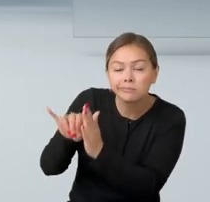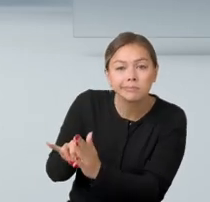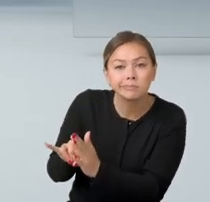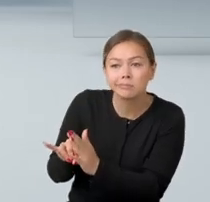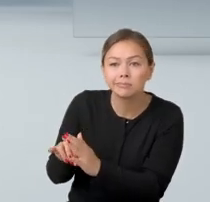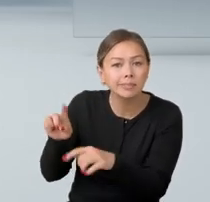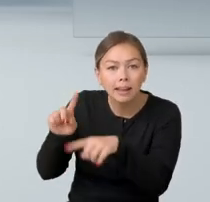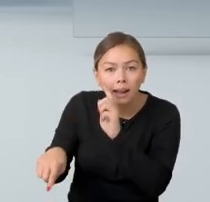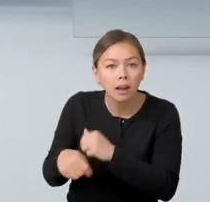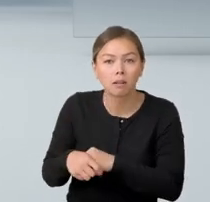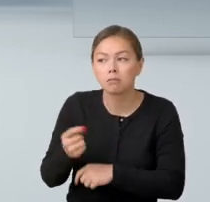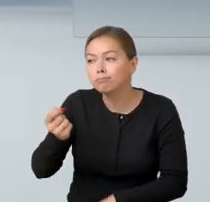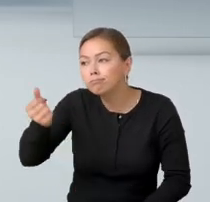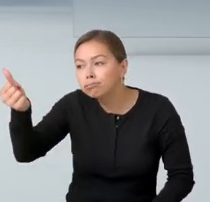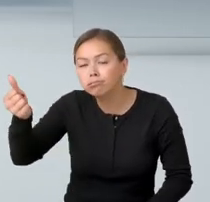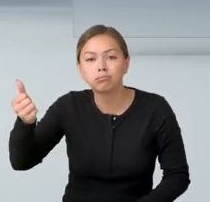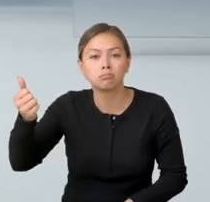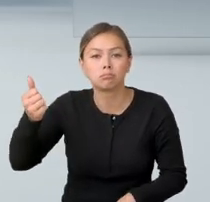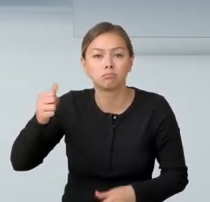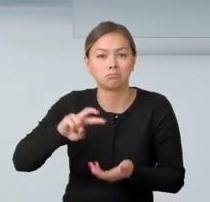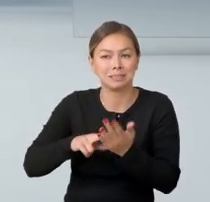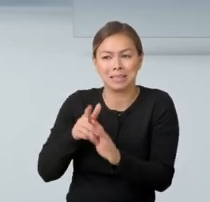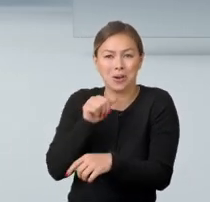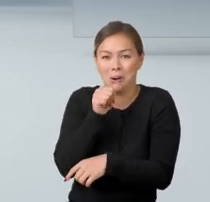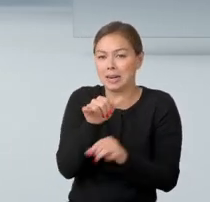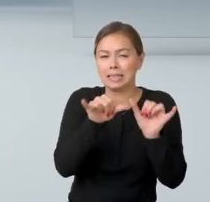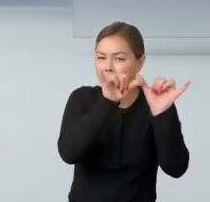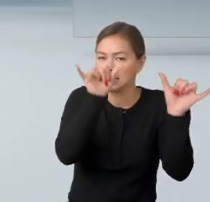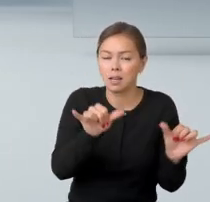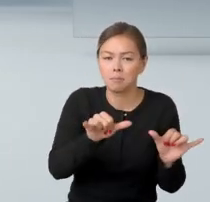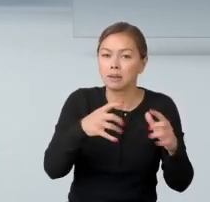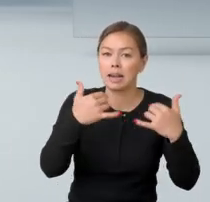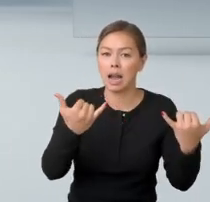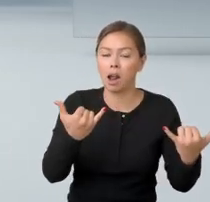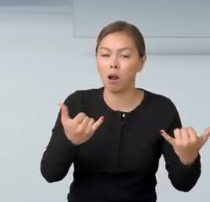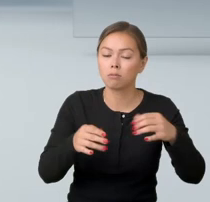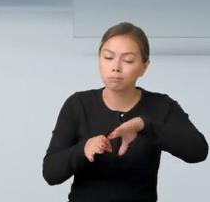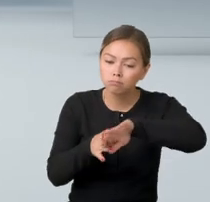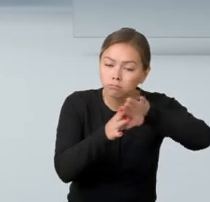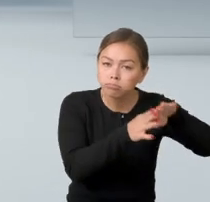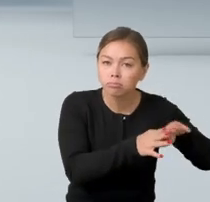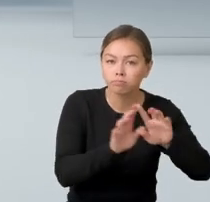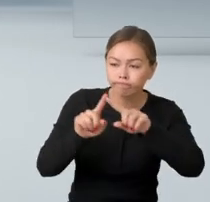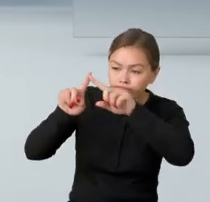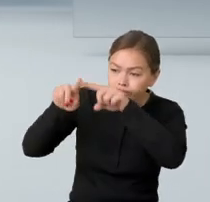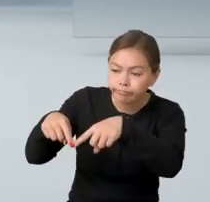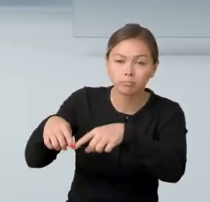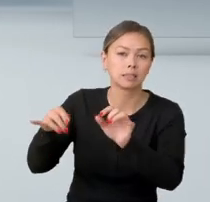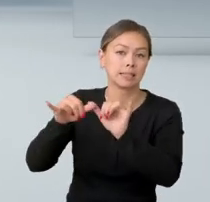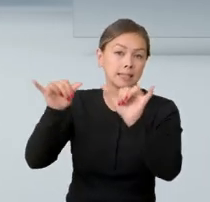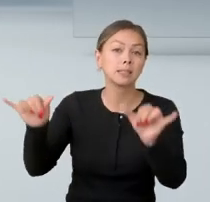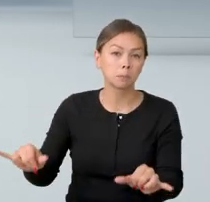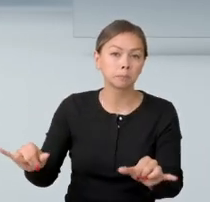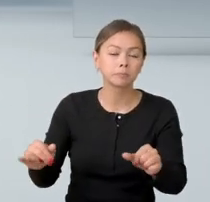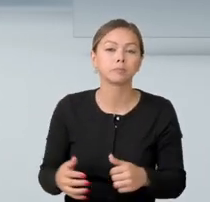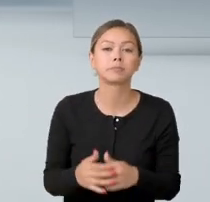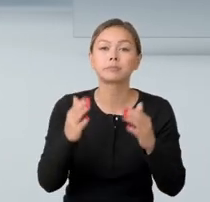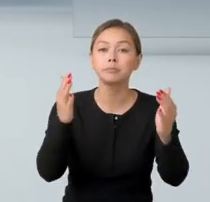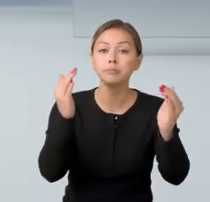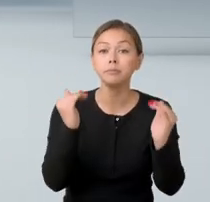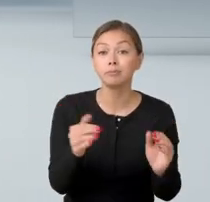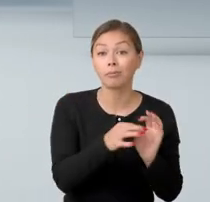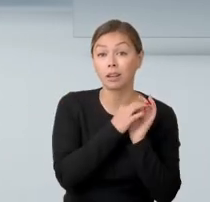of typos or problems with deletions and for sure it was not a system and now they can rely on the